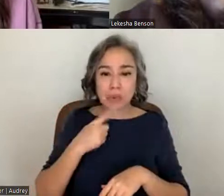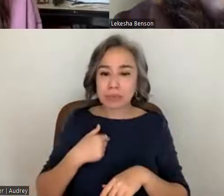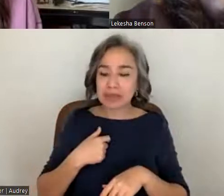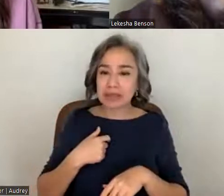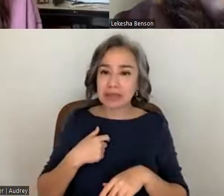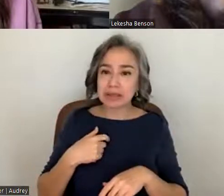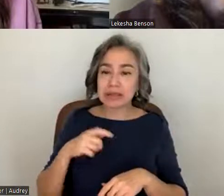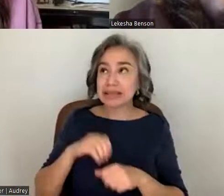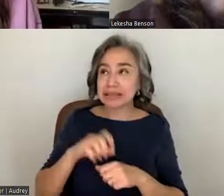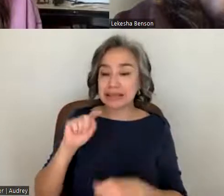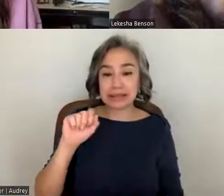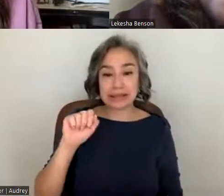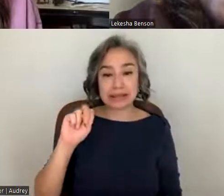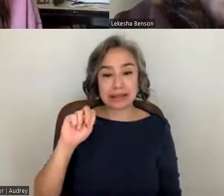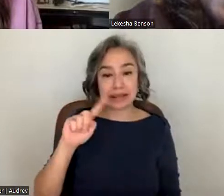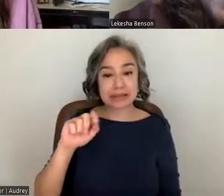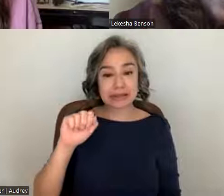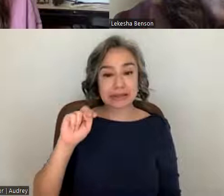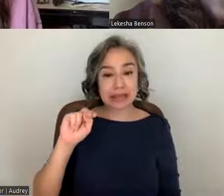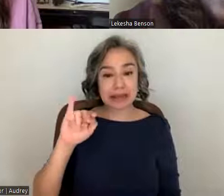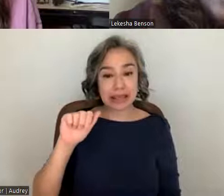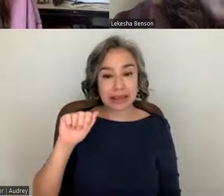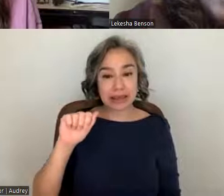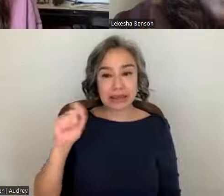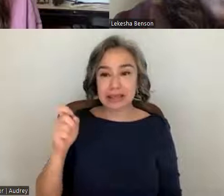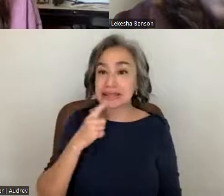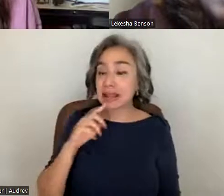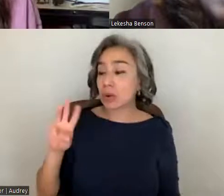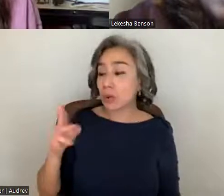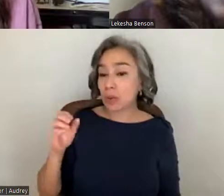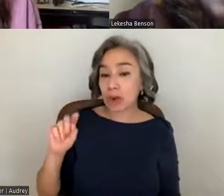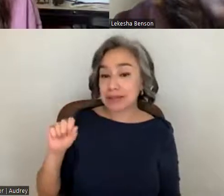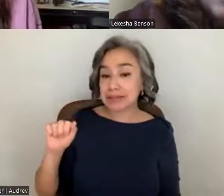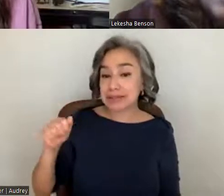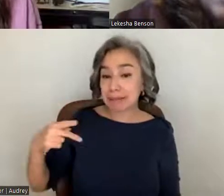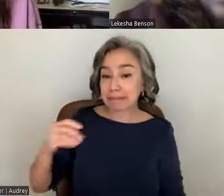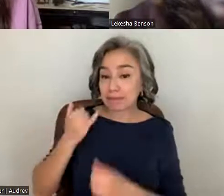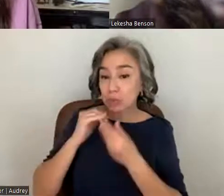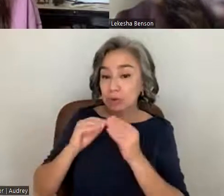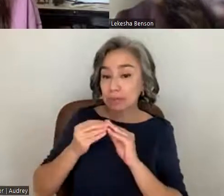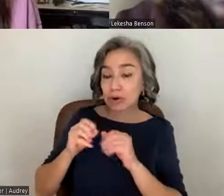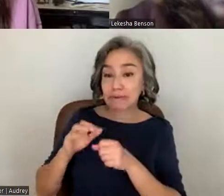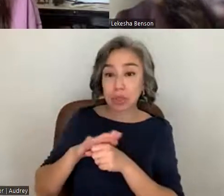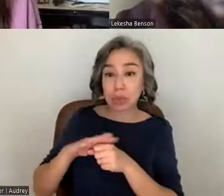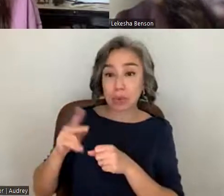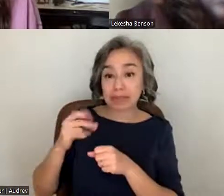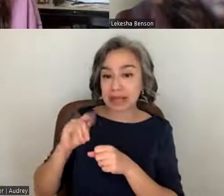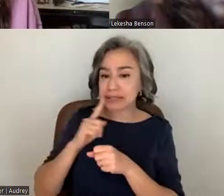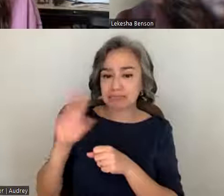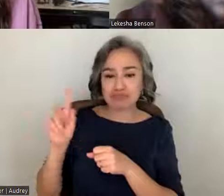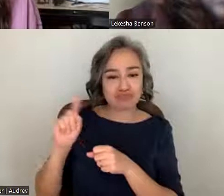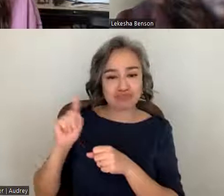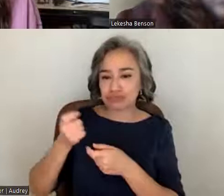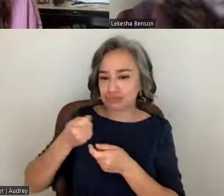in Tanzania, tell me to replace the WhatsApp number of the local PI and put the phone number, no, the